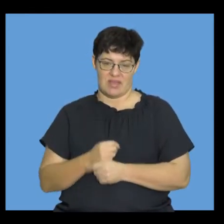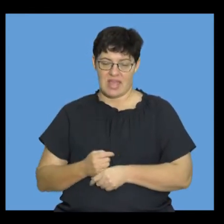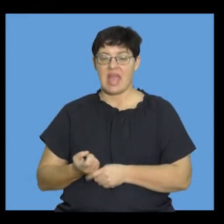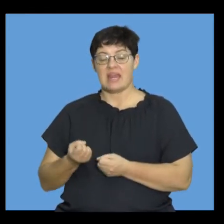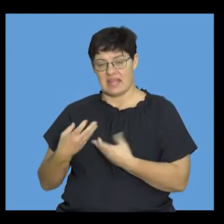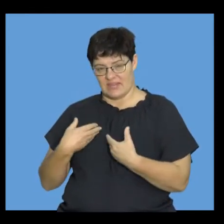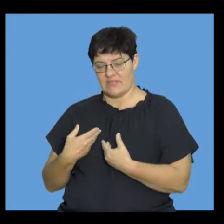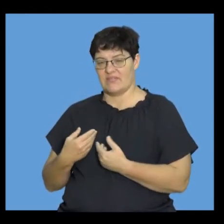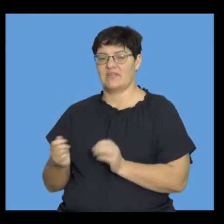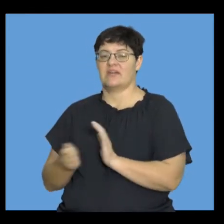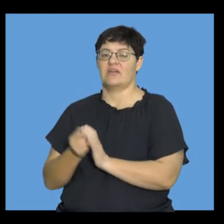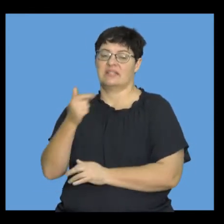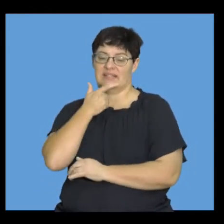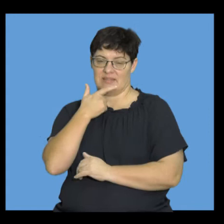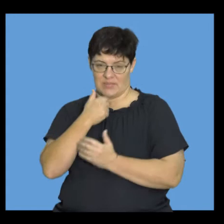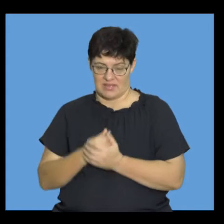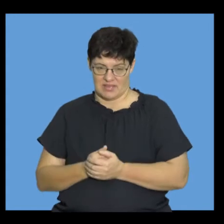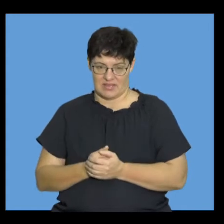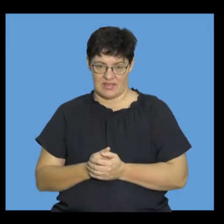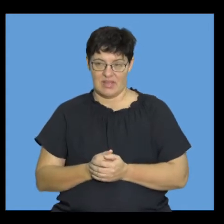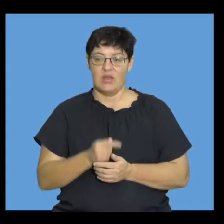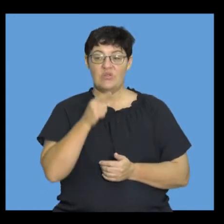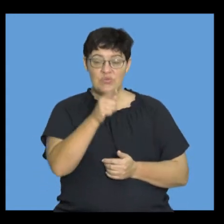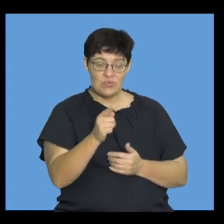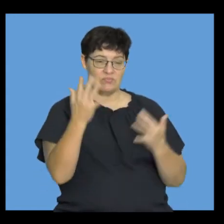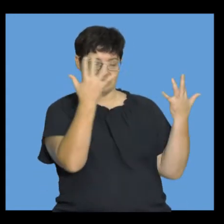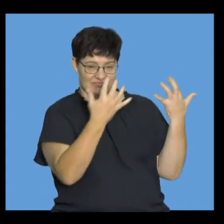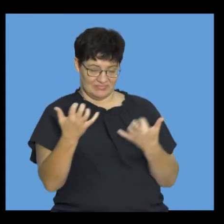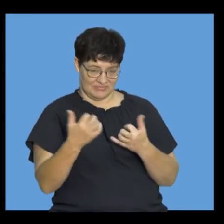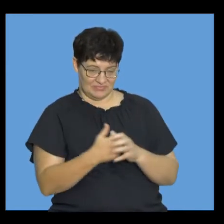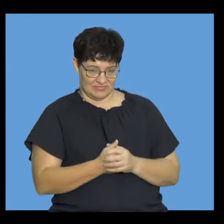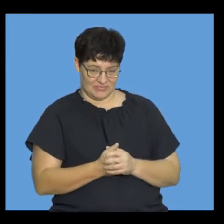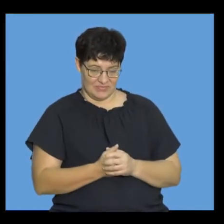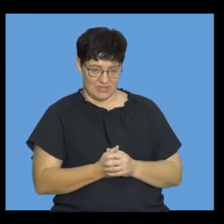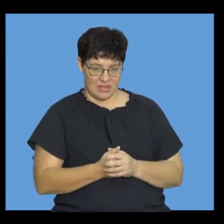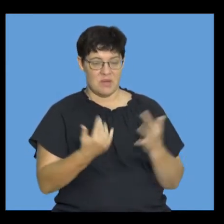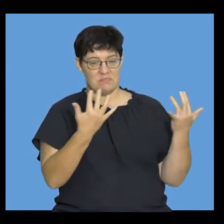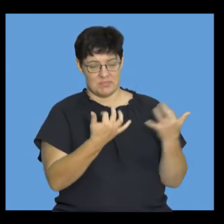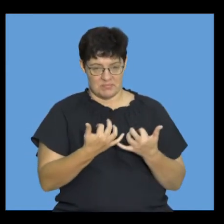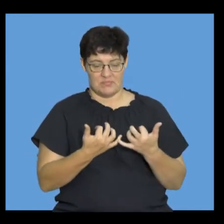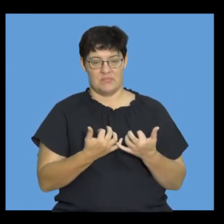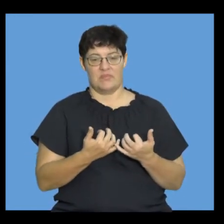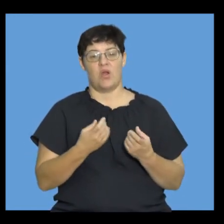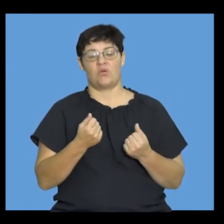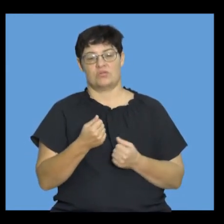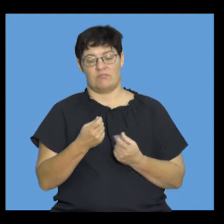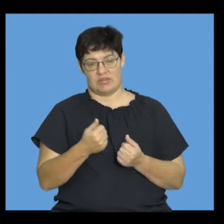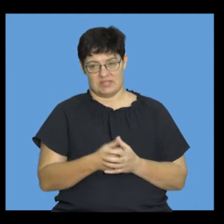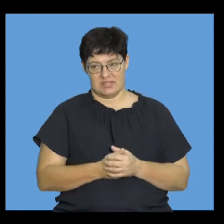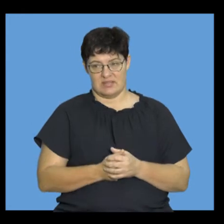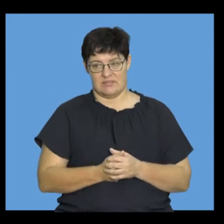price for December. You have to calculate the cost price. Okay, so we've sorted that one